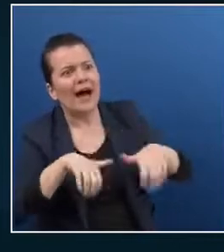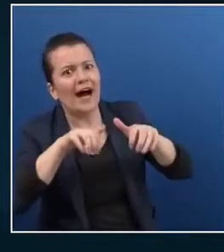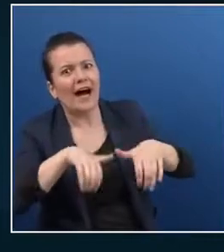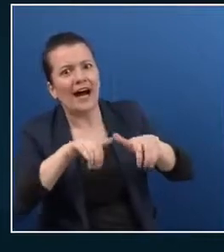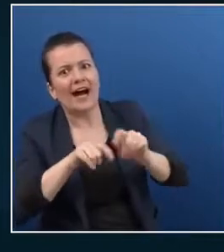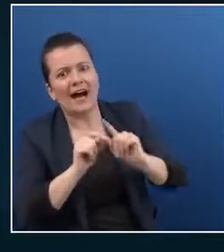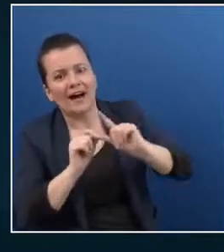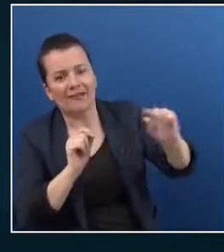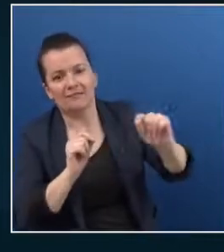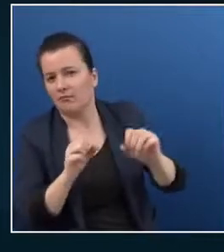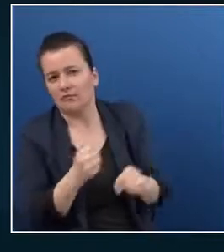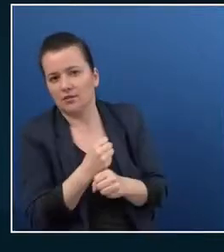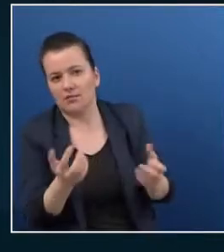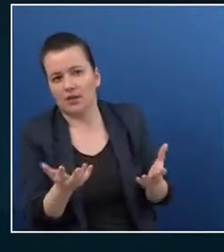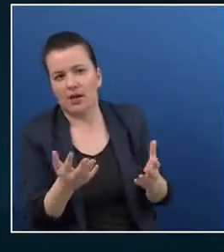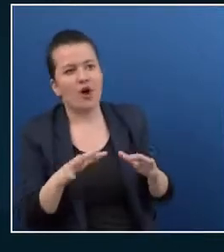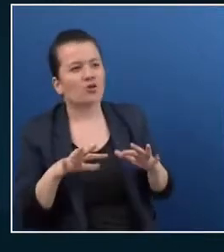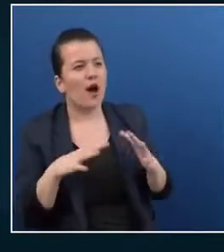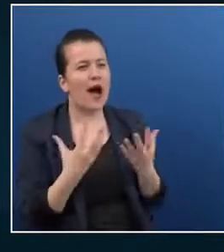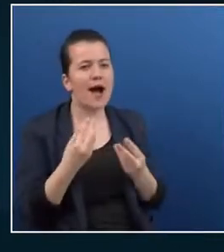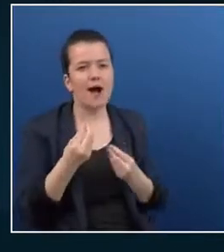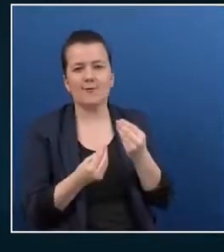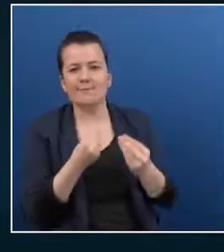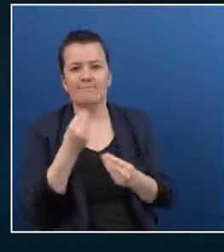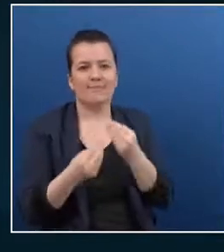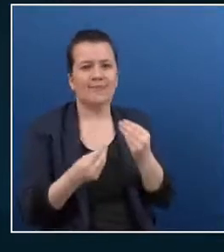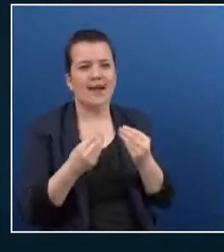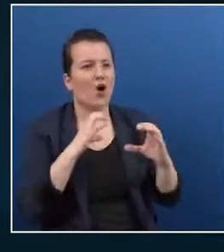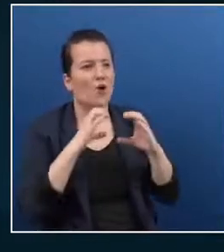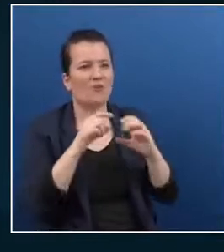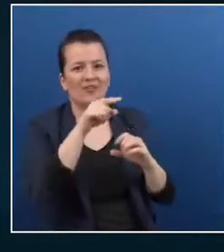So that's something to keep in mind of why